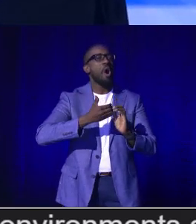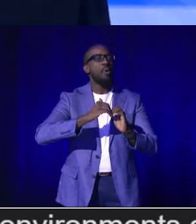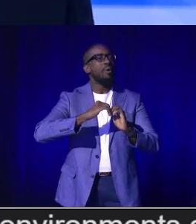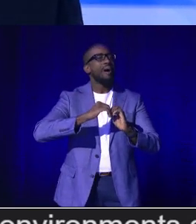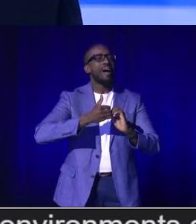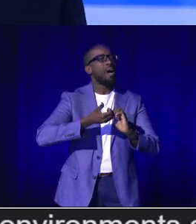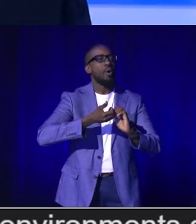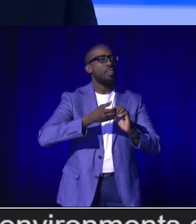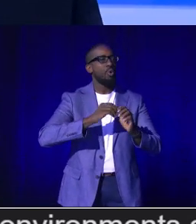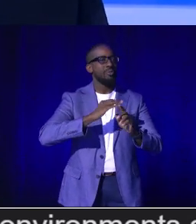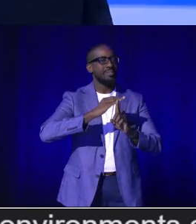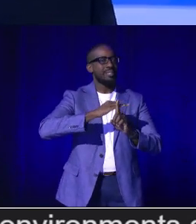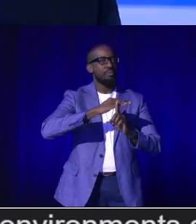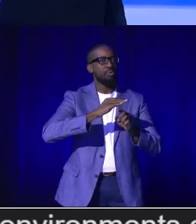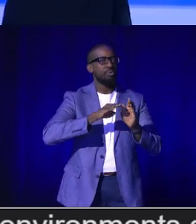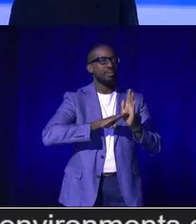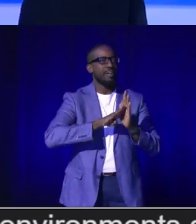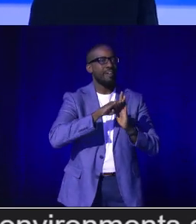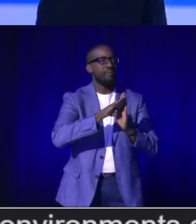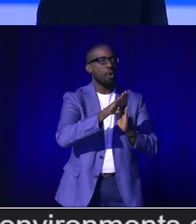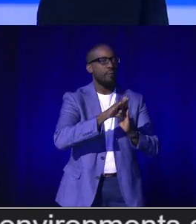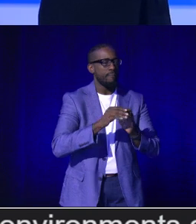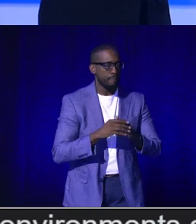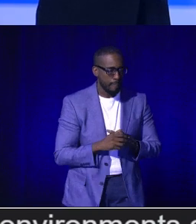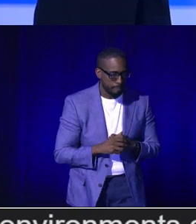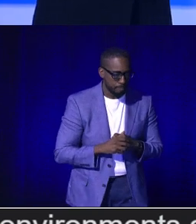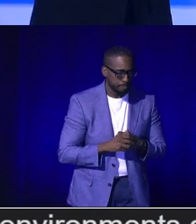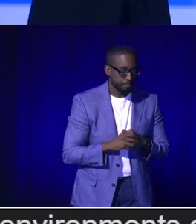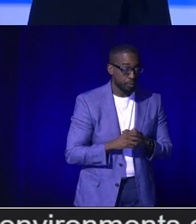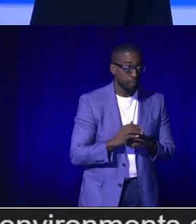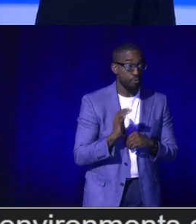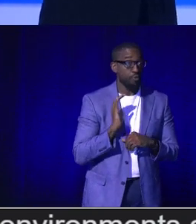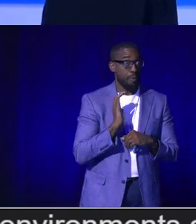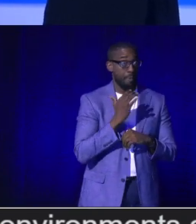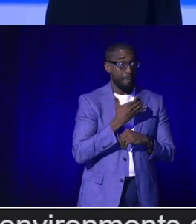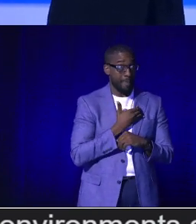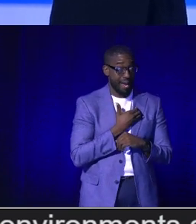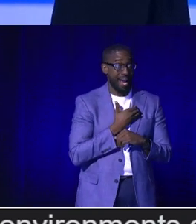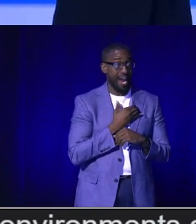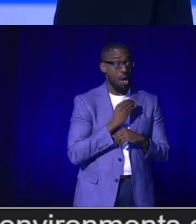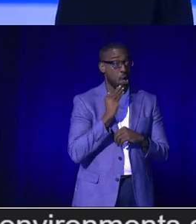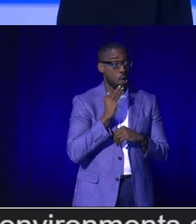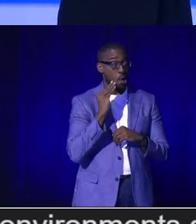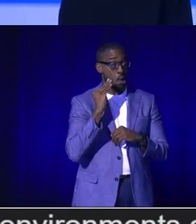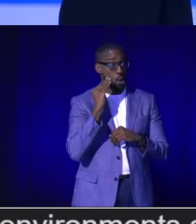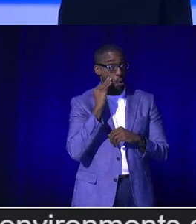our more fundamental experiment, we were inspired by the observation of